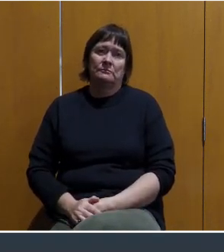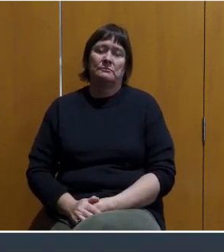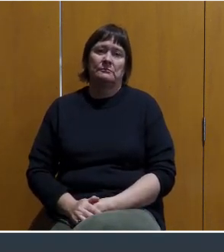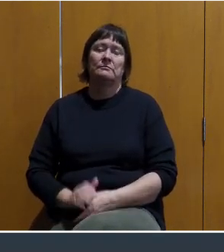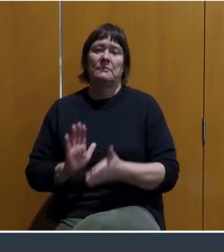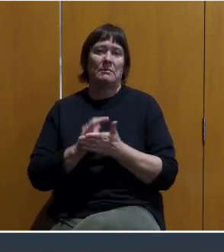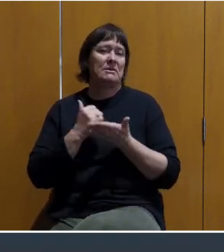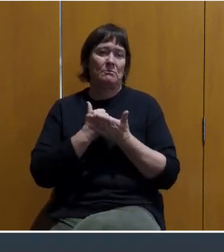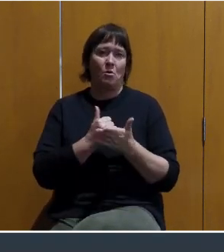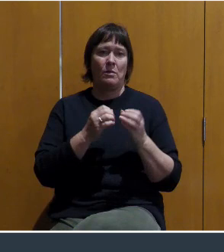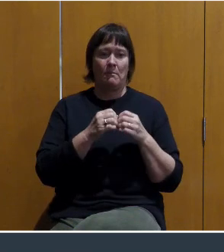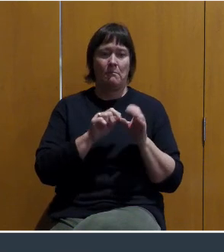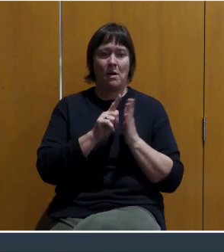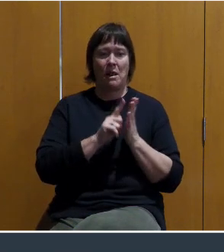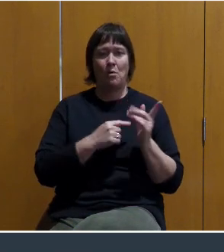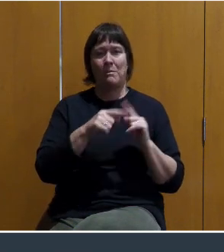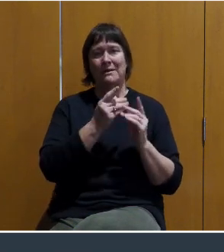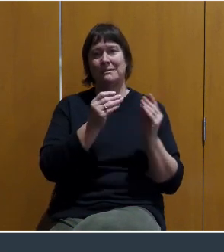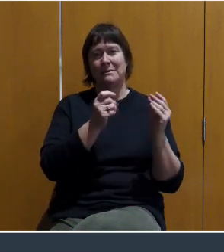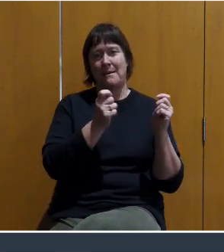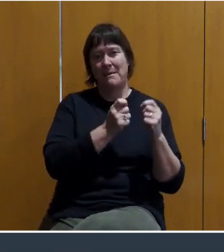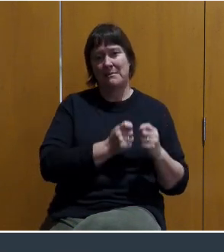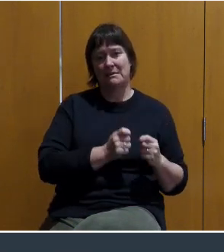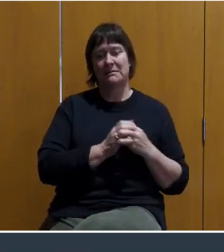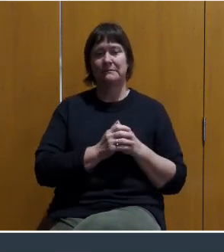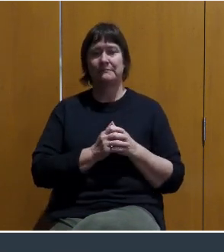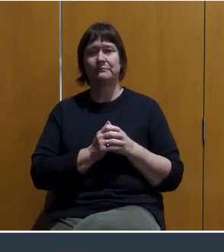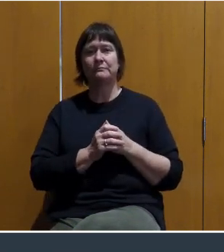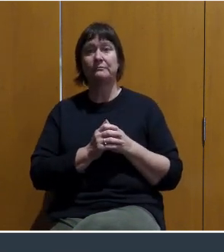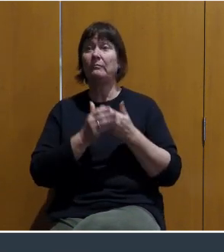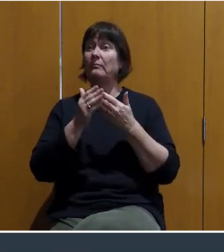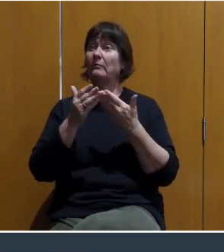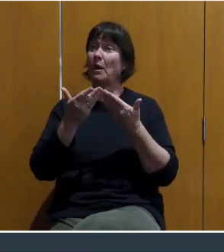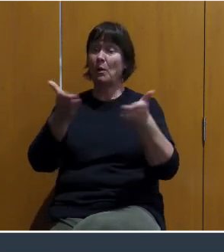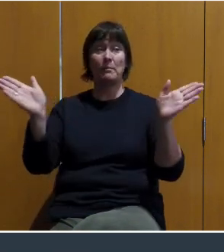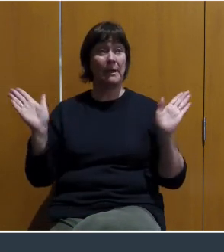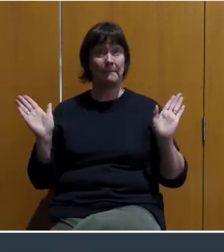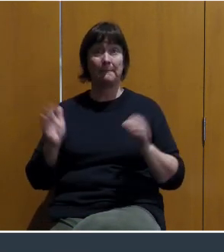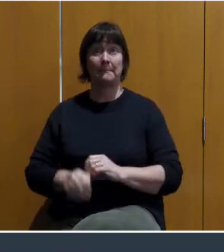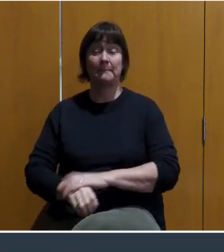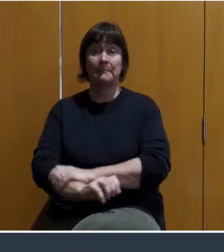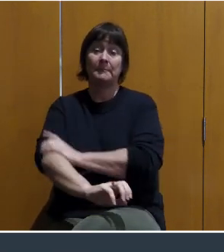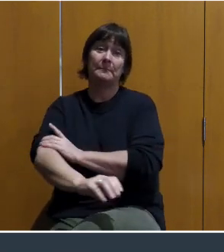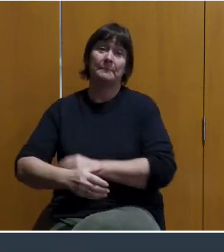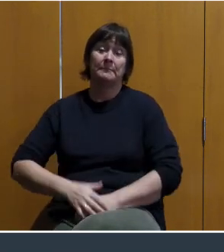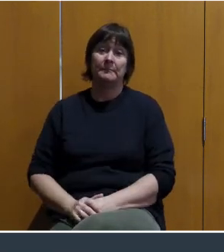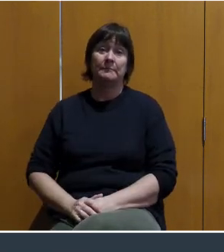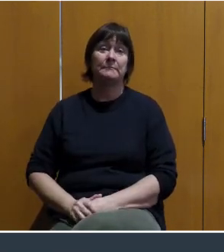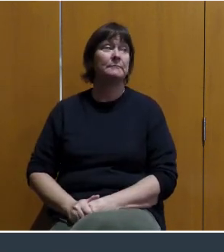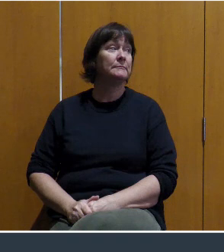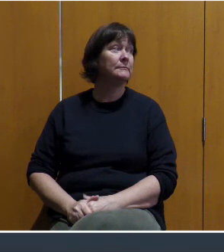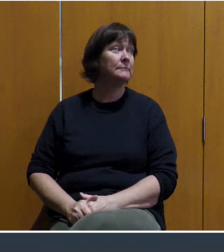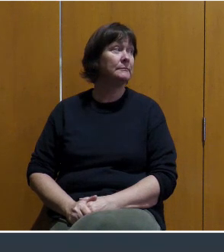bylaw and our amendments we've made. Yeah, I'll open up to other councillors to speak to the